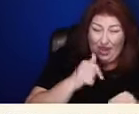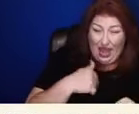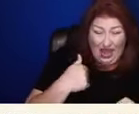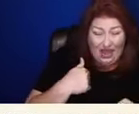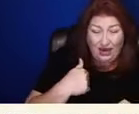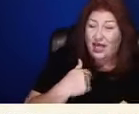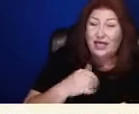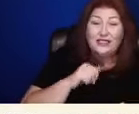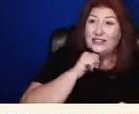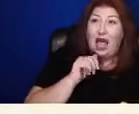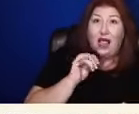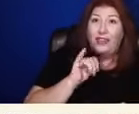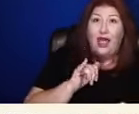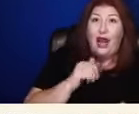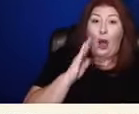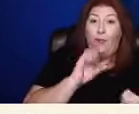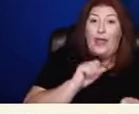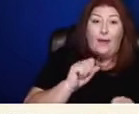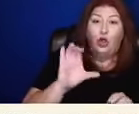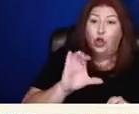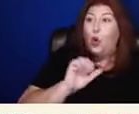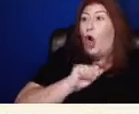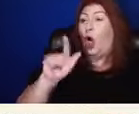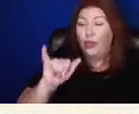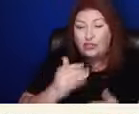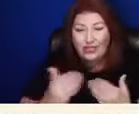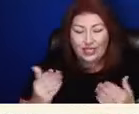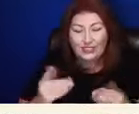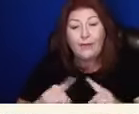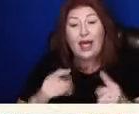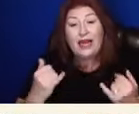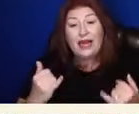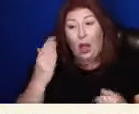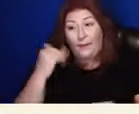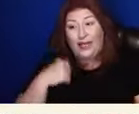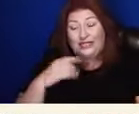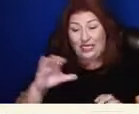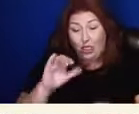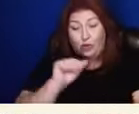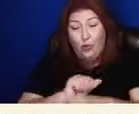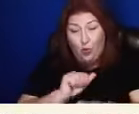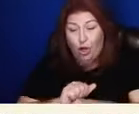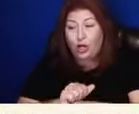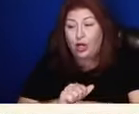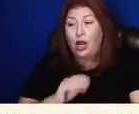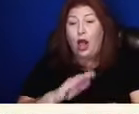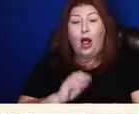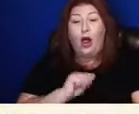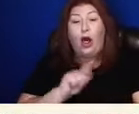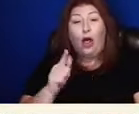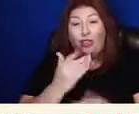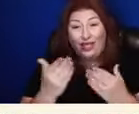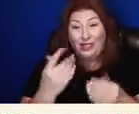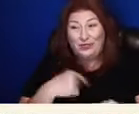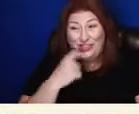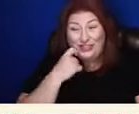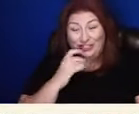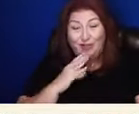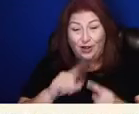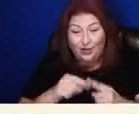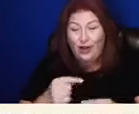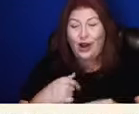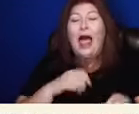I'm going to be able to do all those things. But now, because I did the work on that, all the five steps that we just talked about, I'm